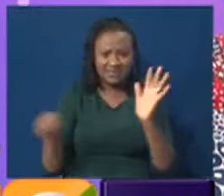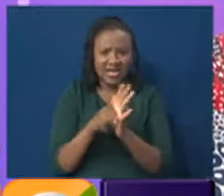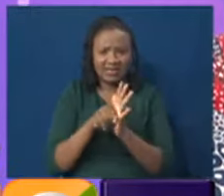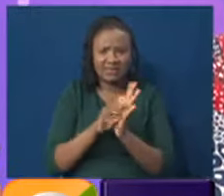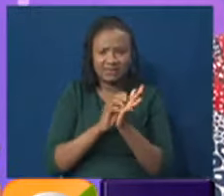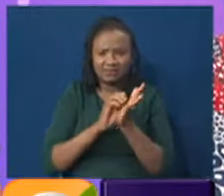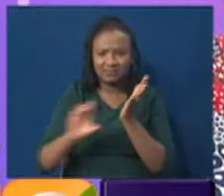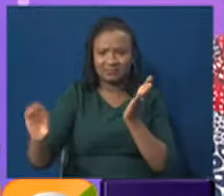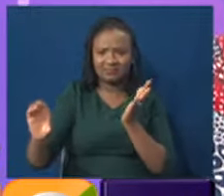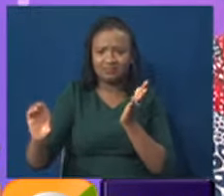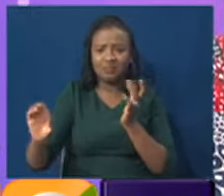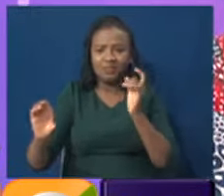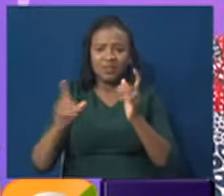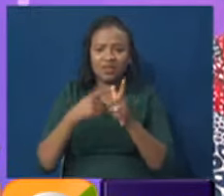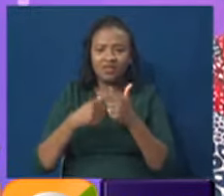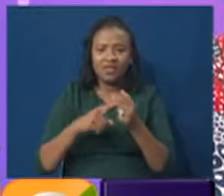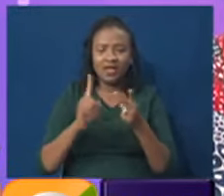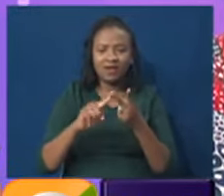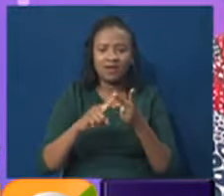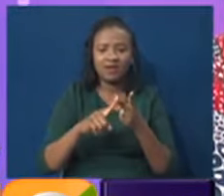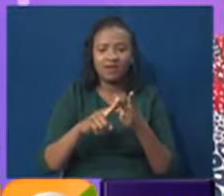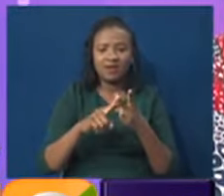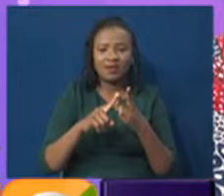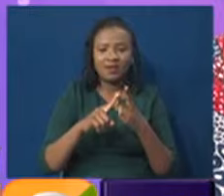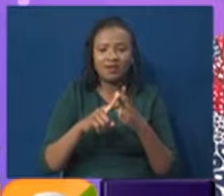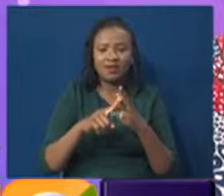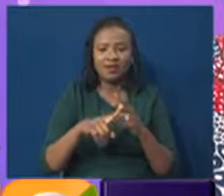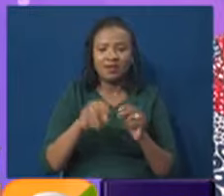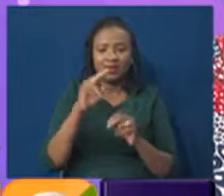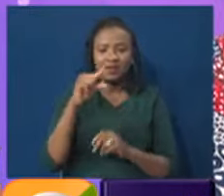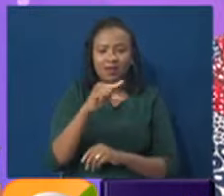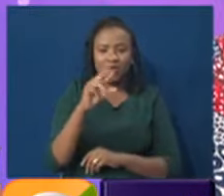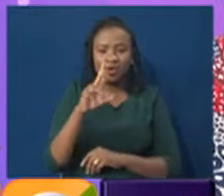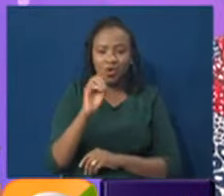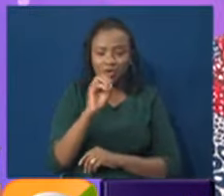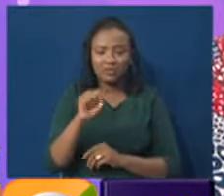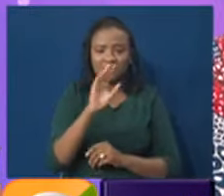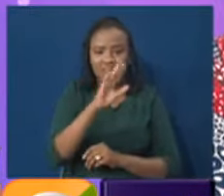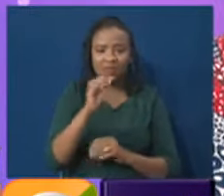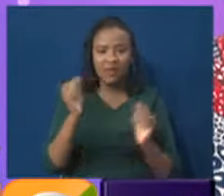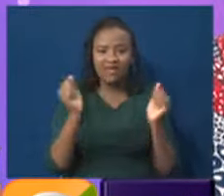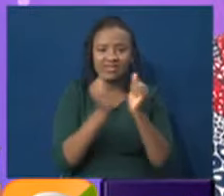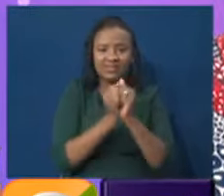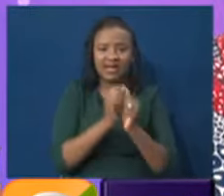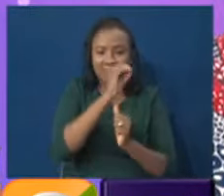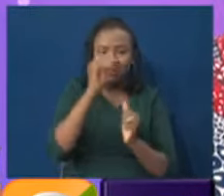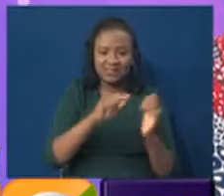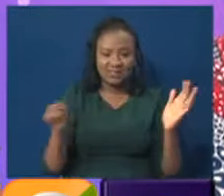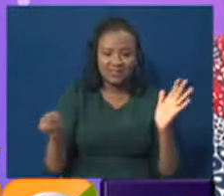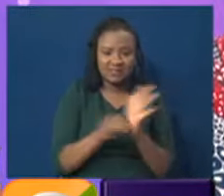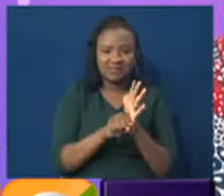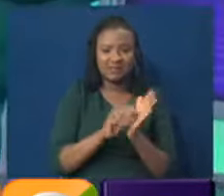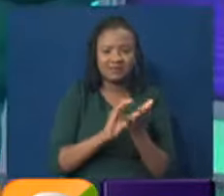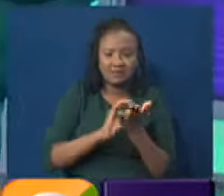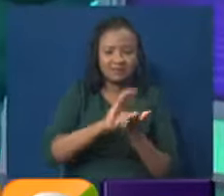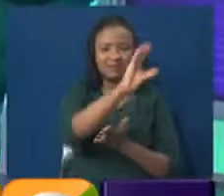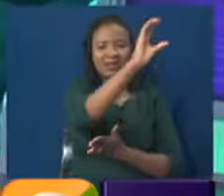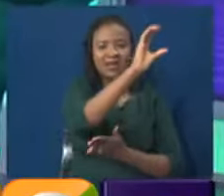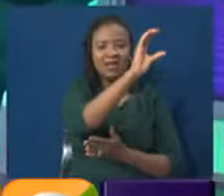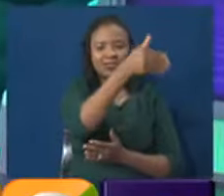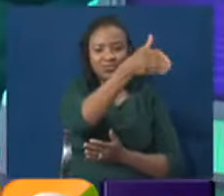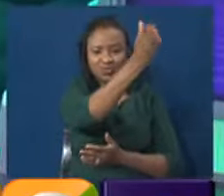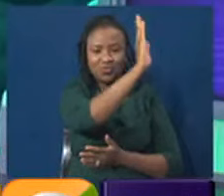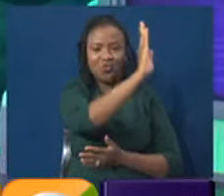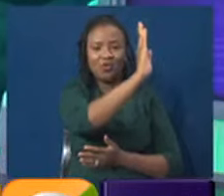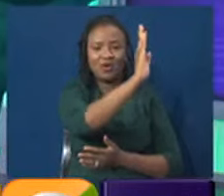and then you have to give 10% of your gross as tithe. To God, right. To God. Let me bring Tom in really quickly here, because